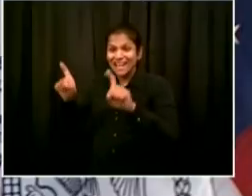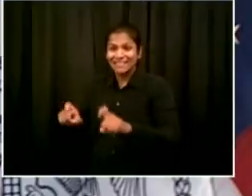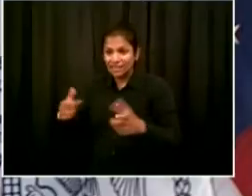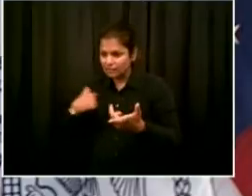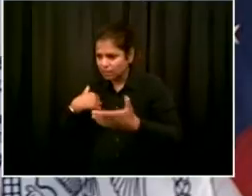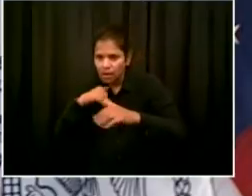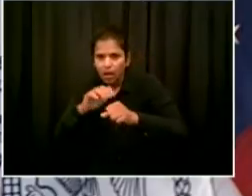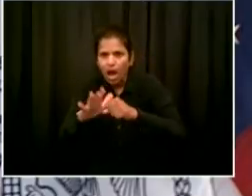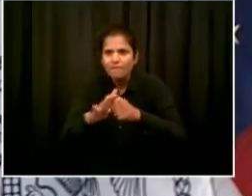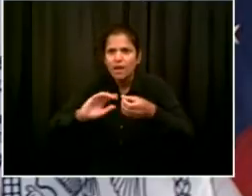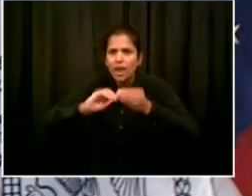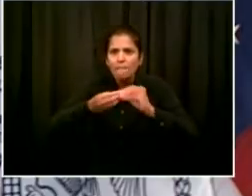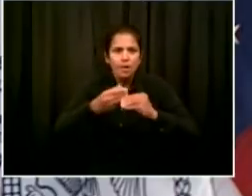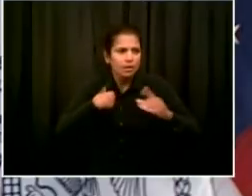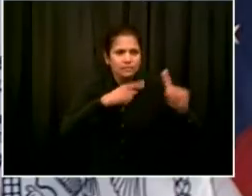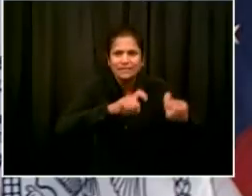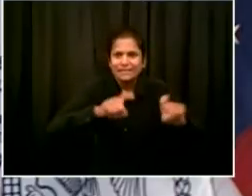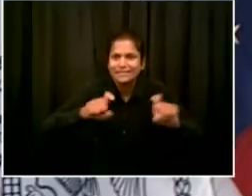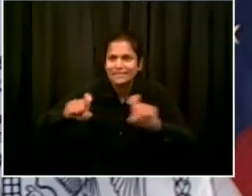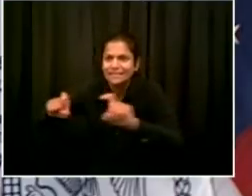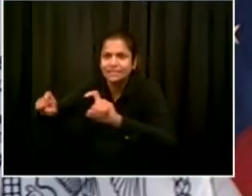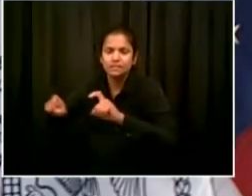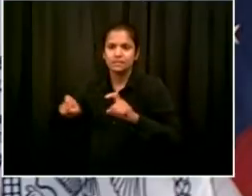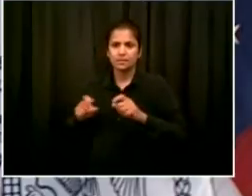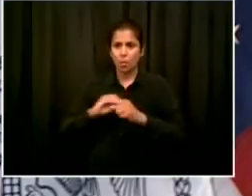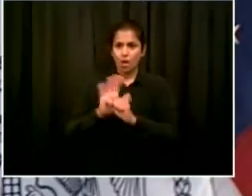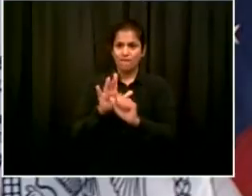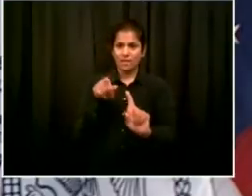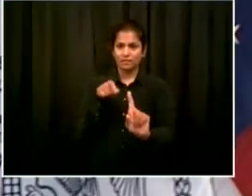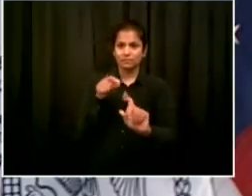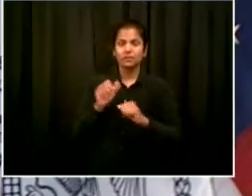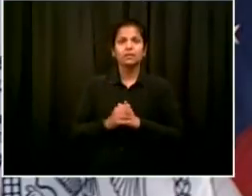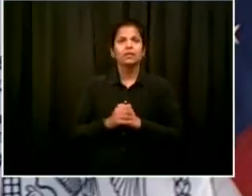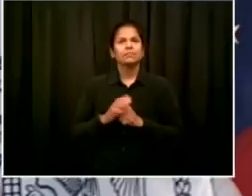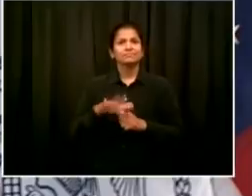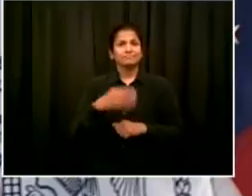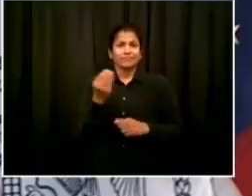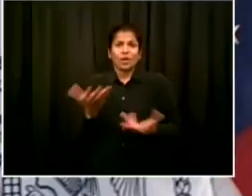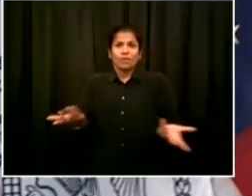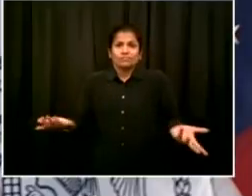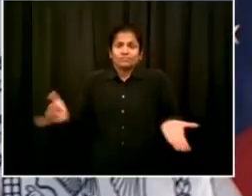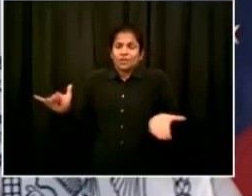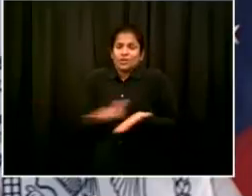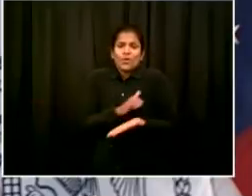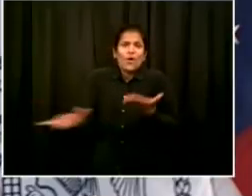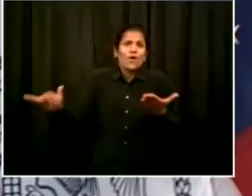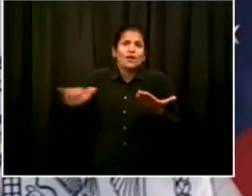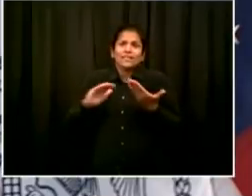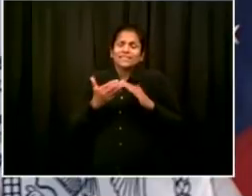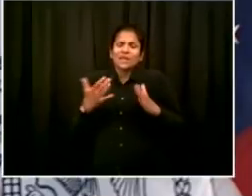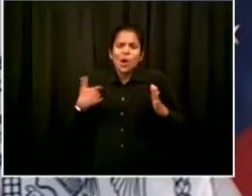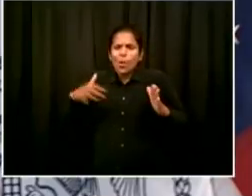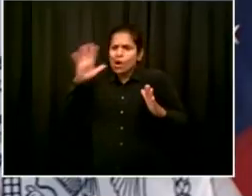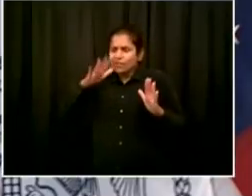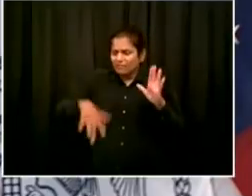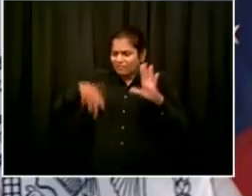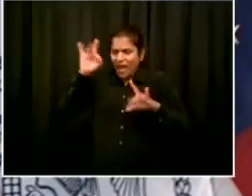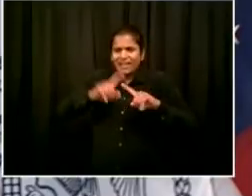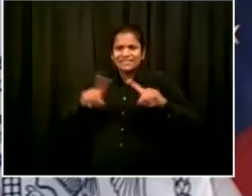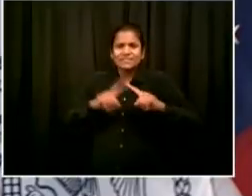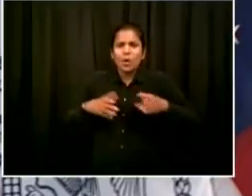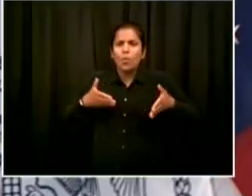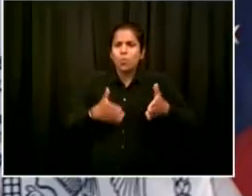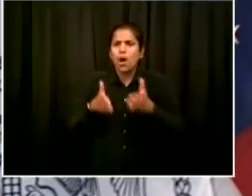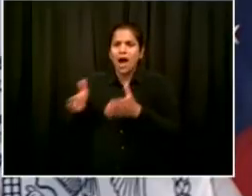what. And really, New Yorkers have given the whole country a lesson, Rich, by being so tough and disciplined and smart about